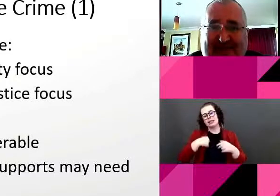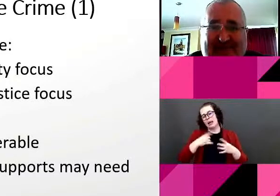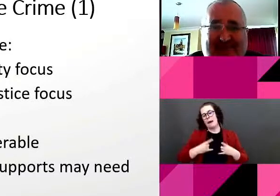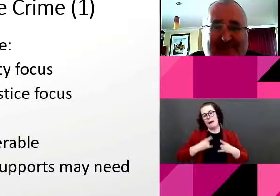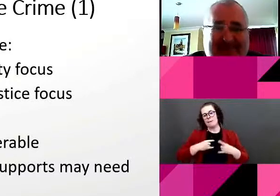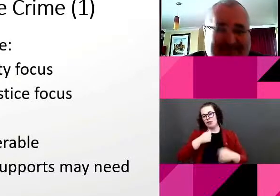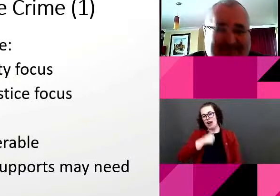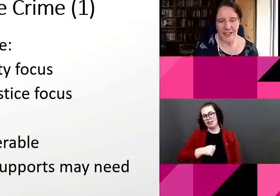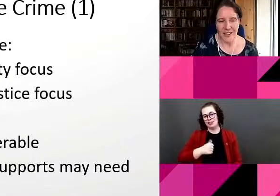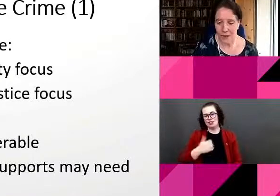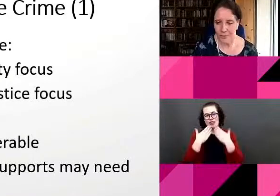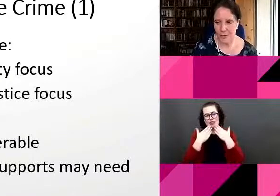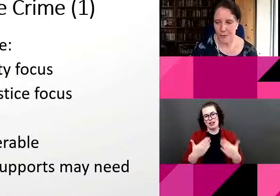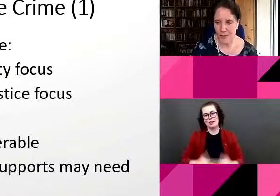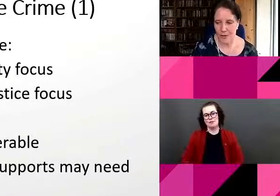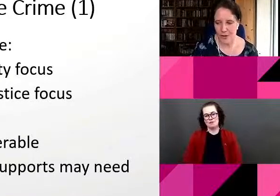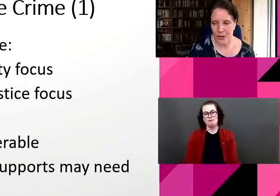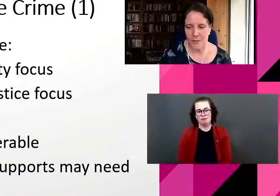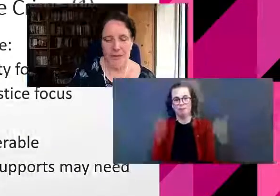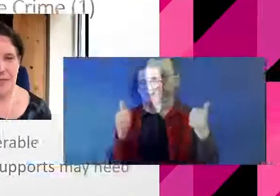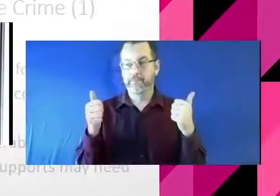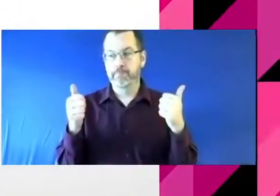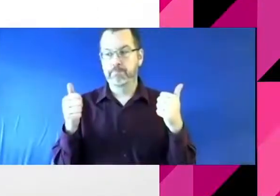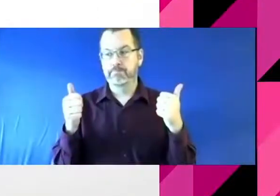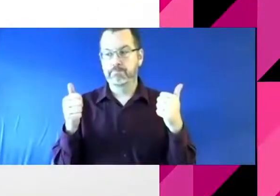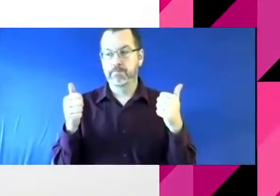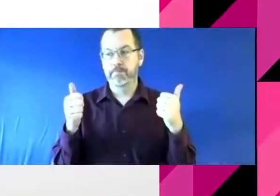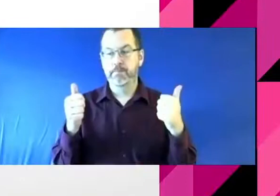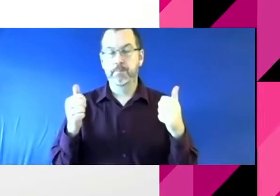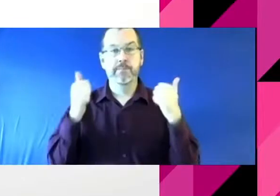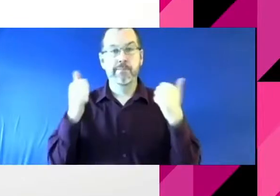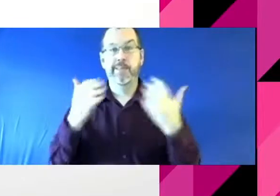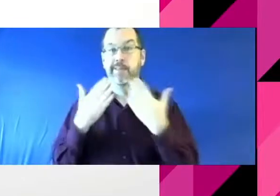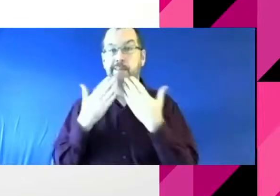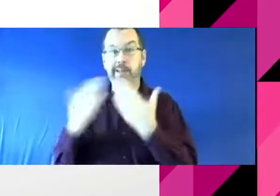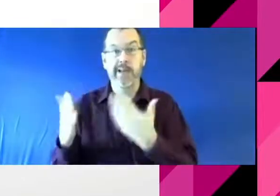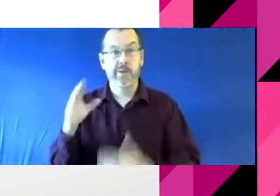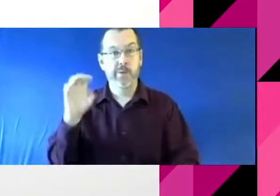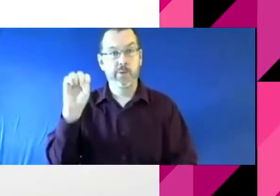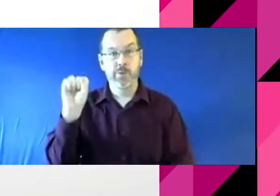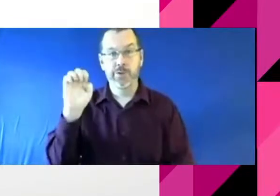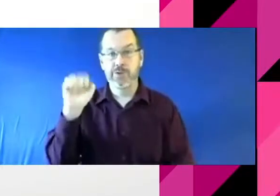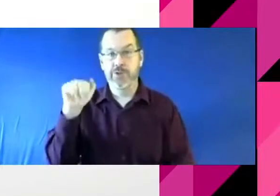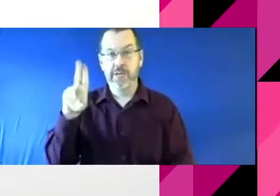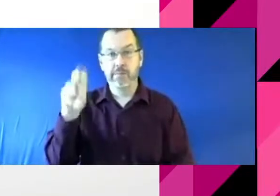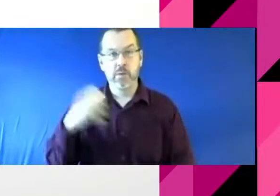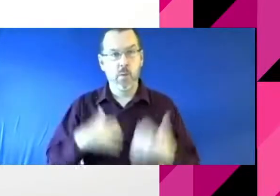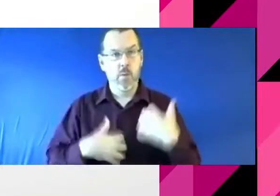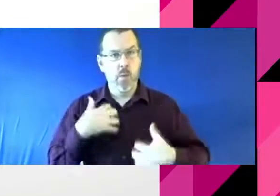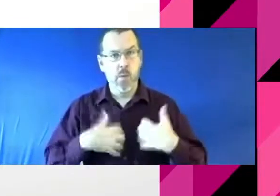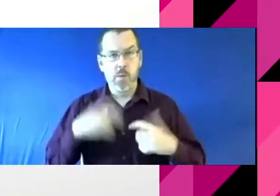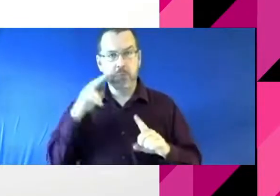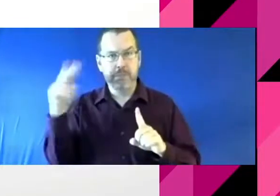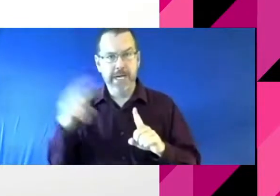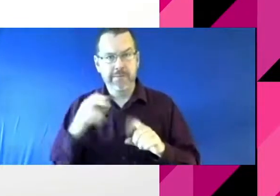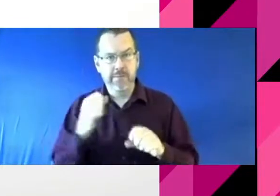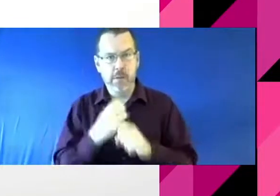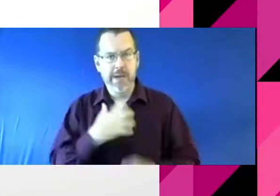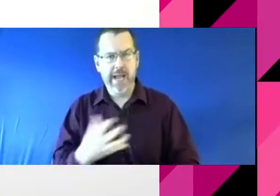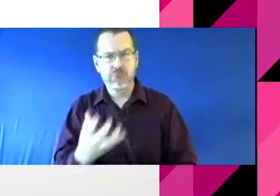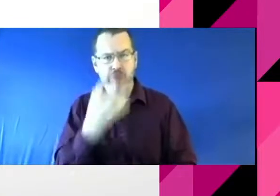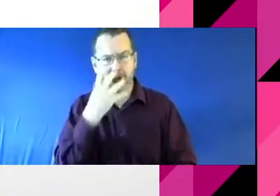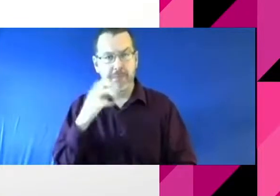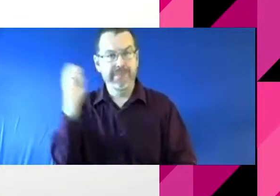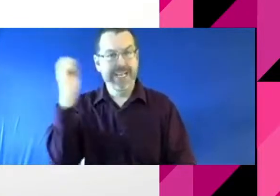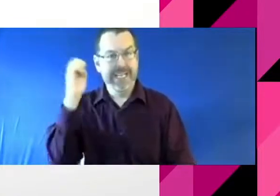much. Thank you very much, Seamus, for some very interesting perspectives on hate crime from England and Wales, and